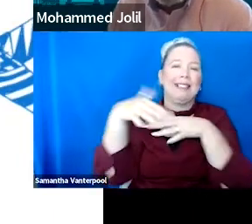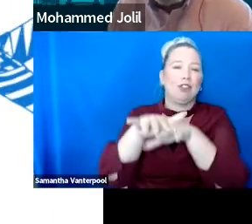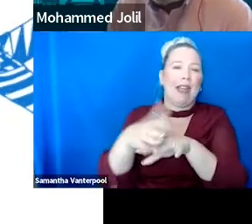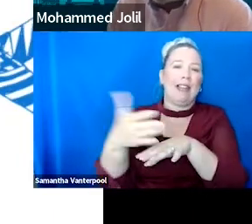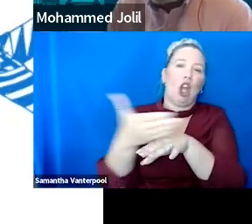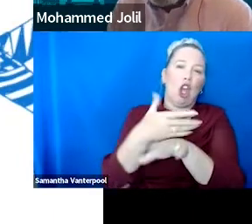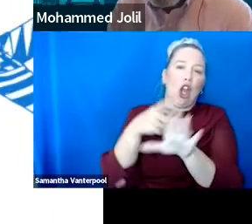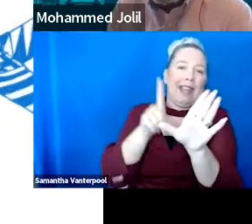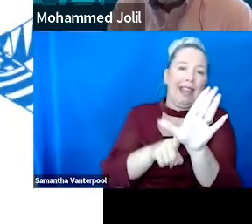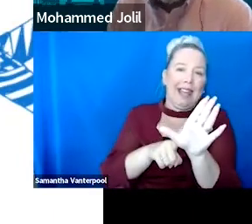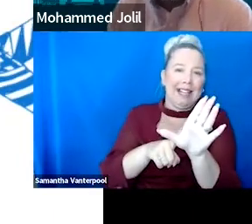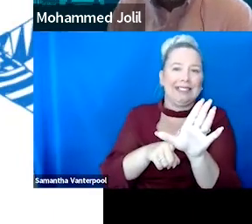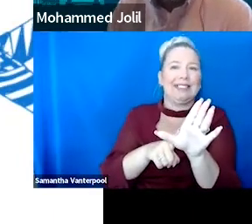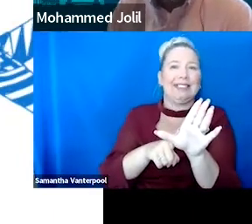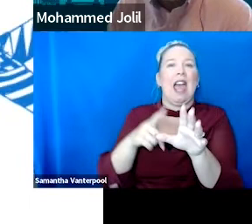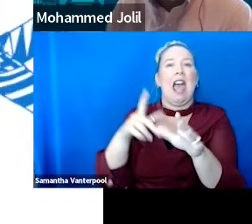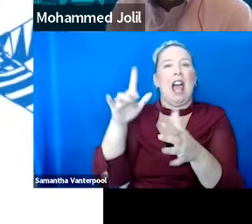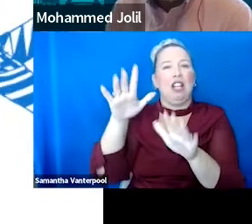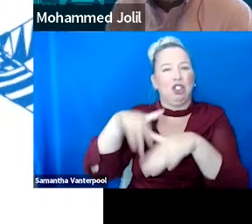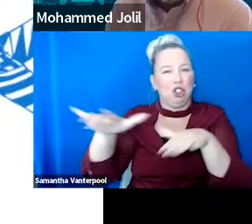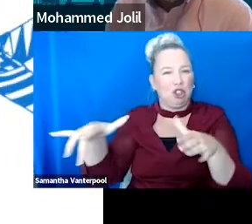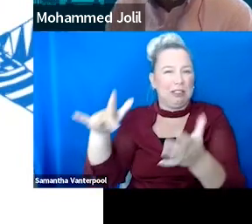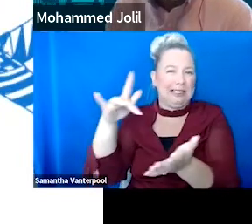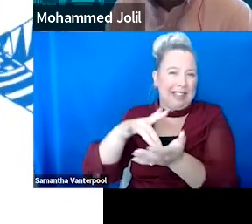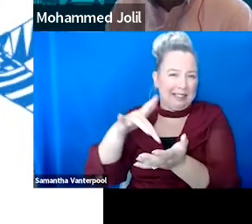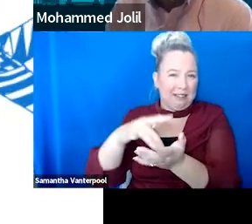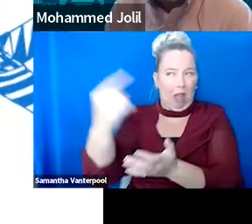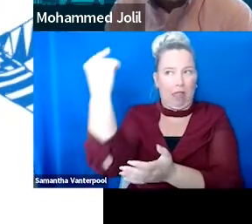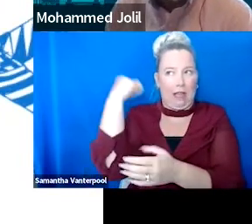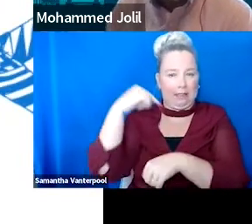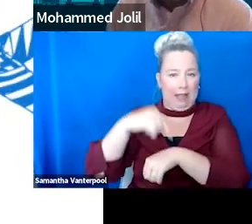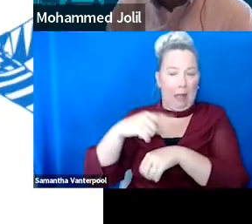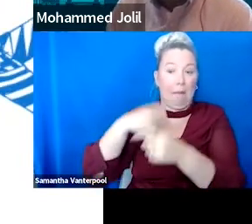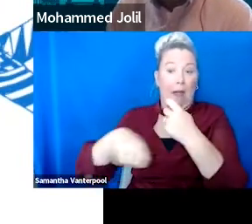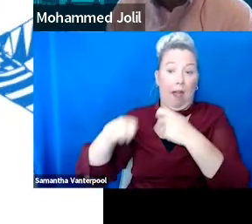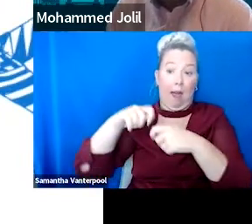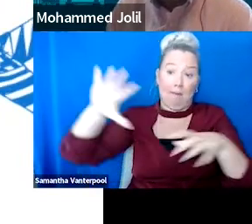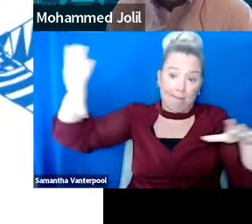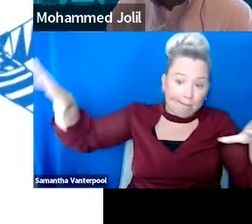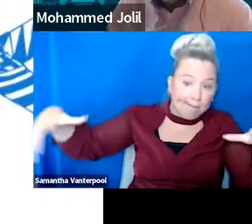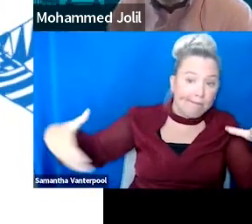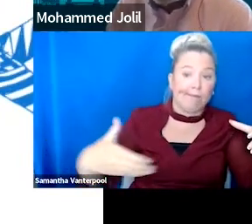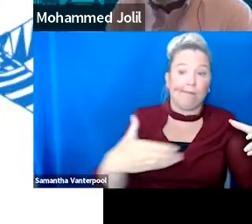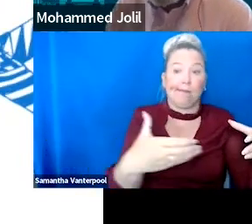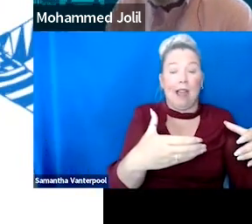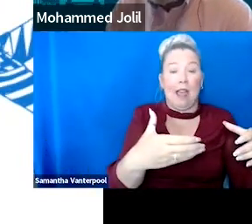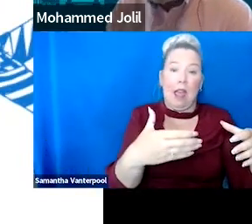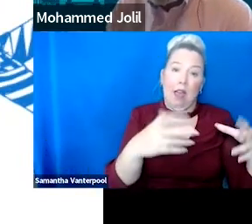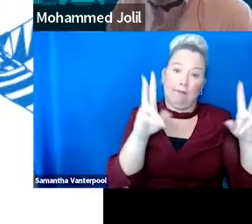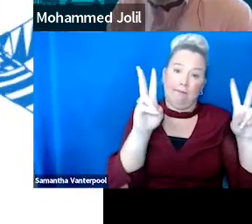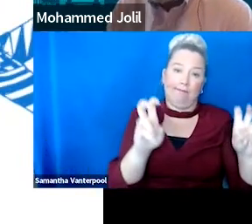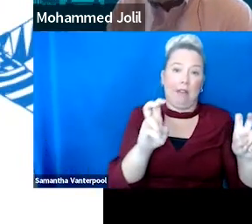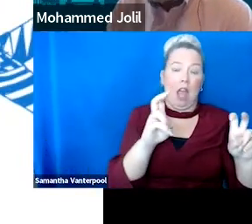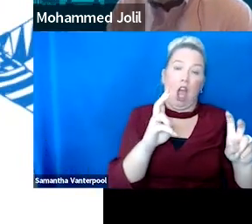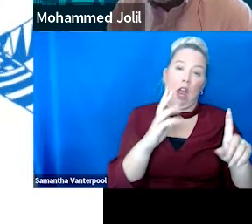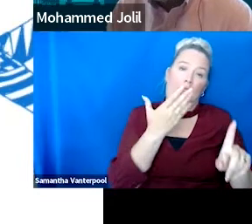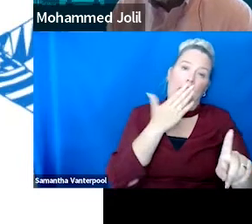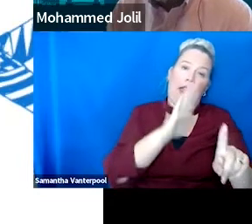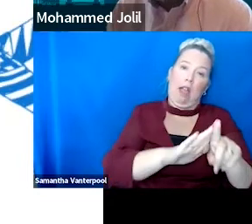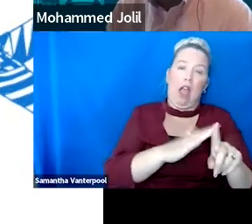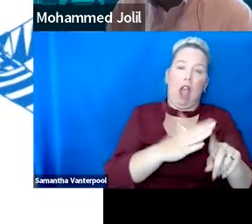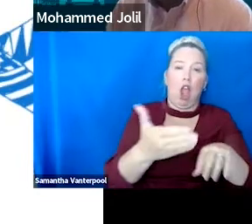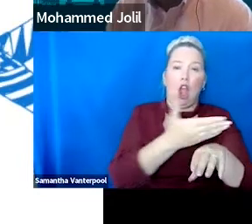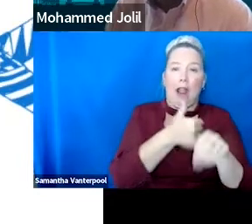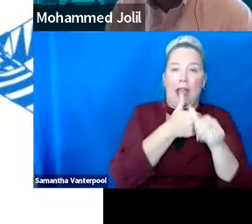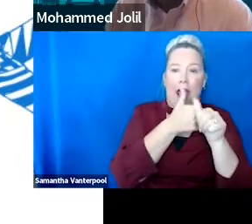children centres at that time, and they became a part of early help. And it